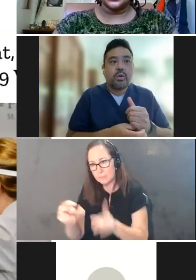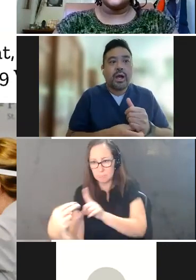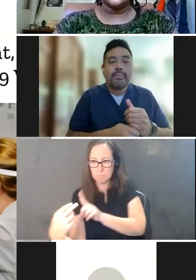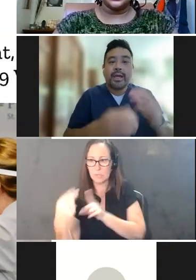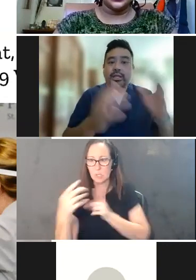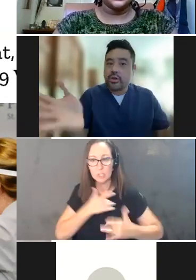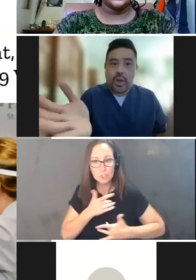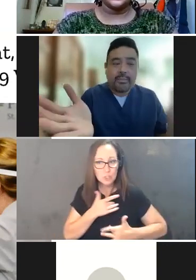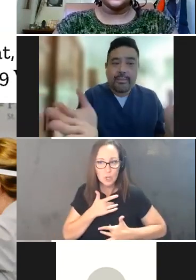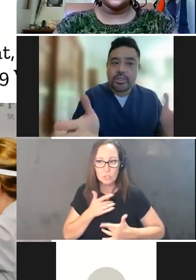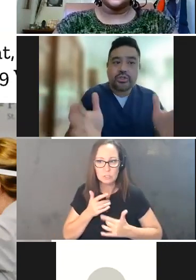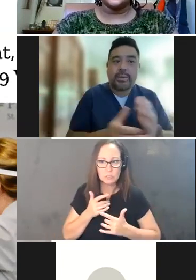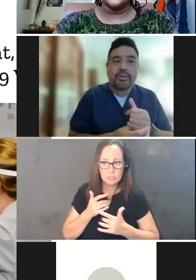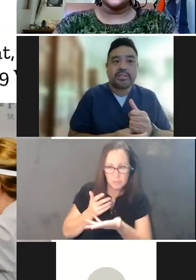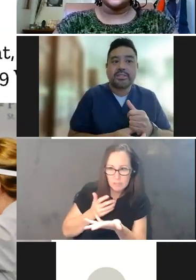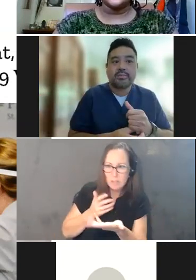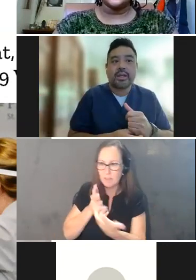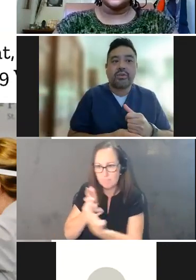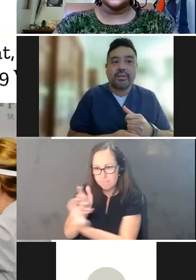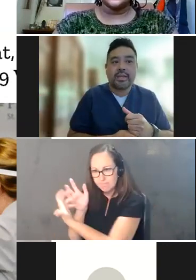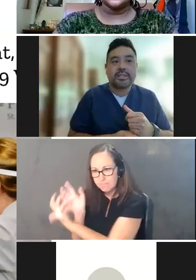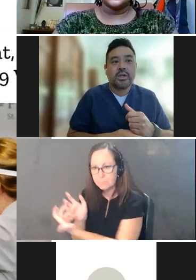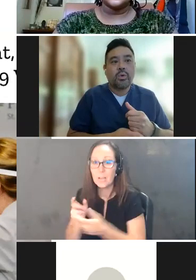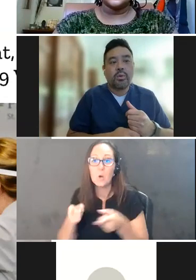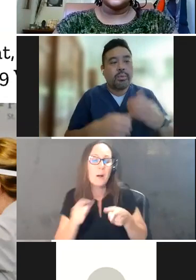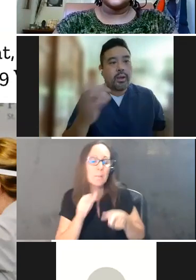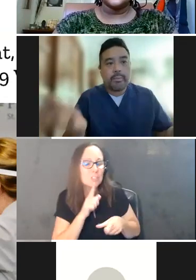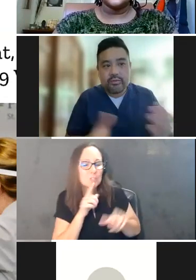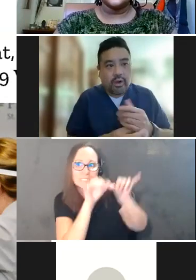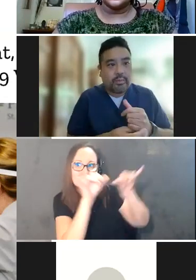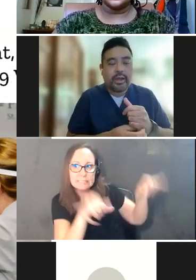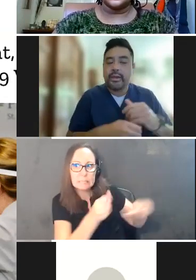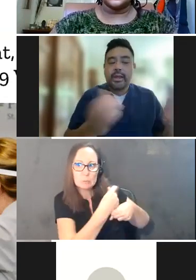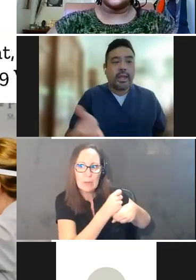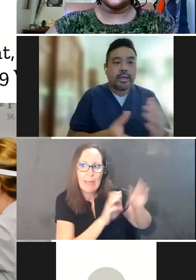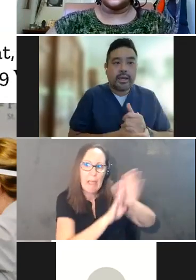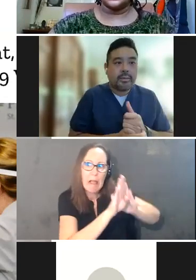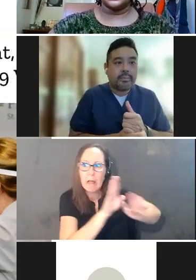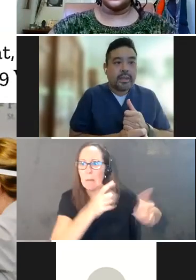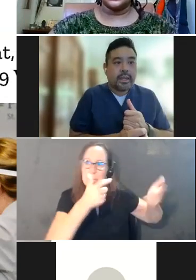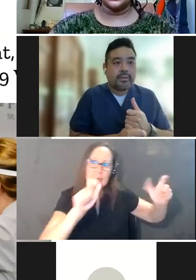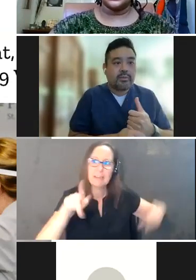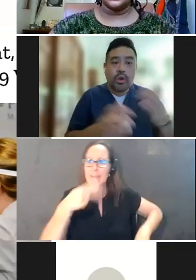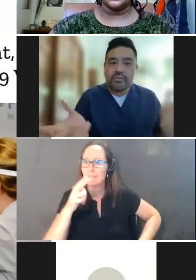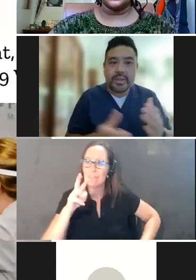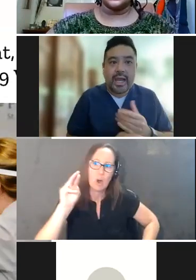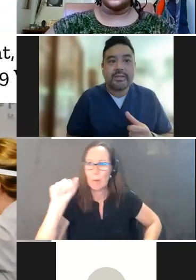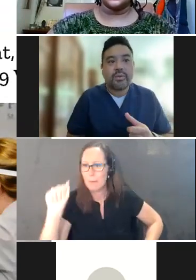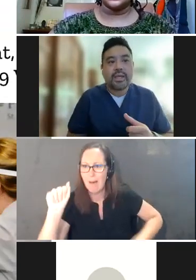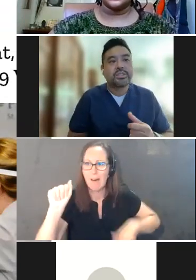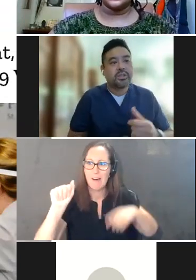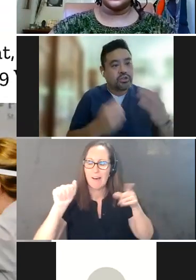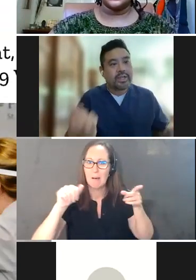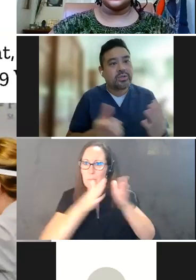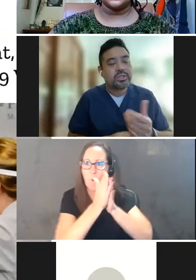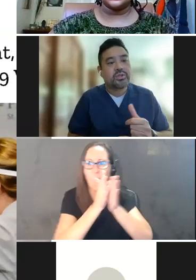it's, well, I'm not sure about the system that created this, or big pharma and the motives behind this,